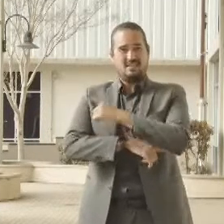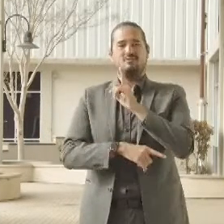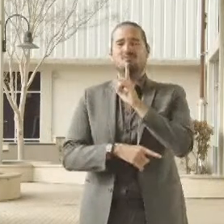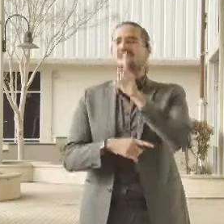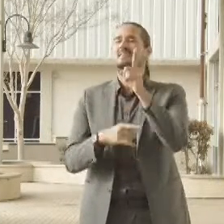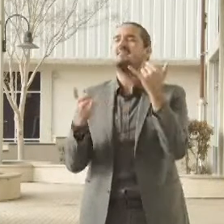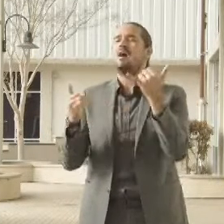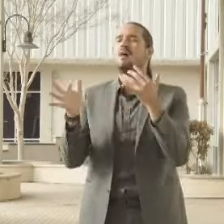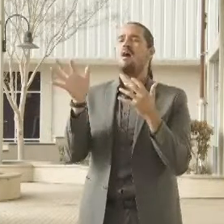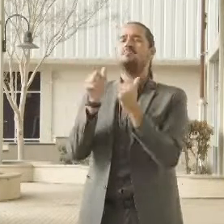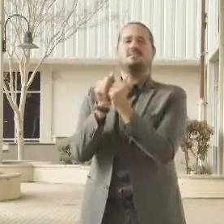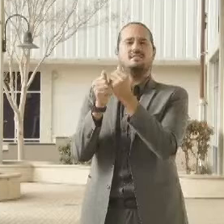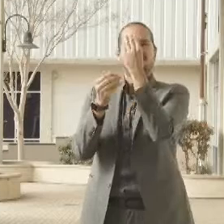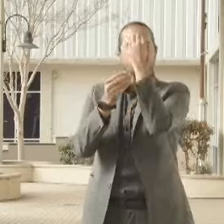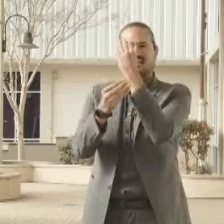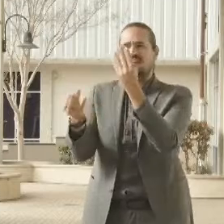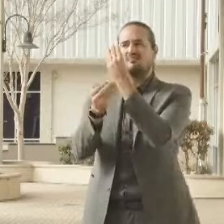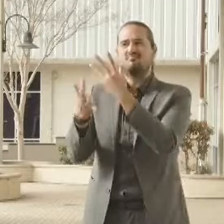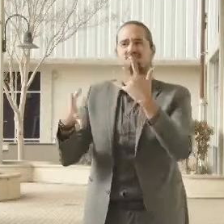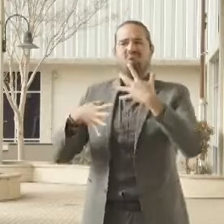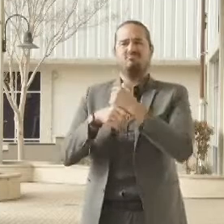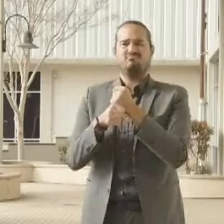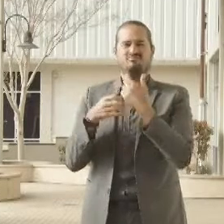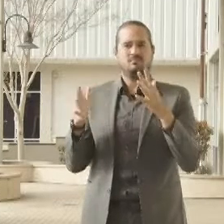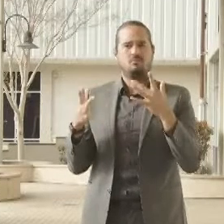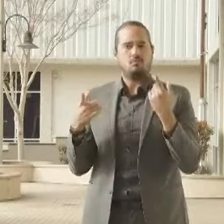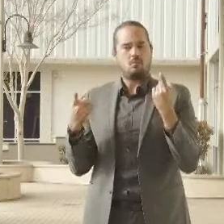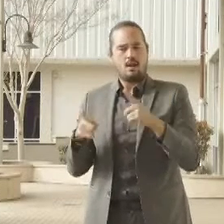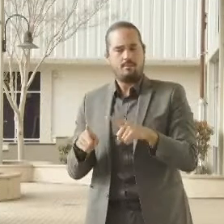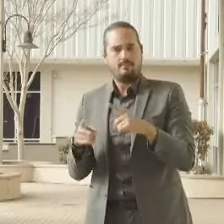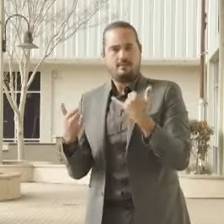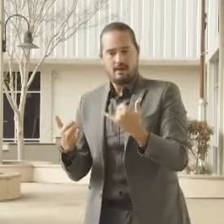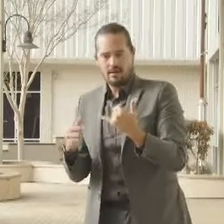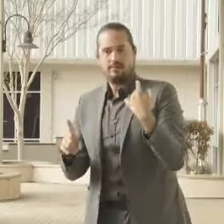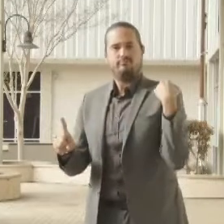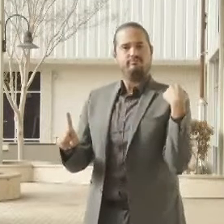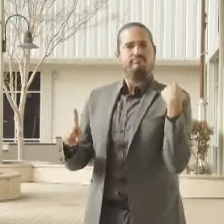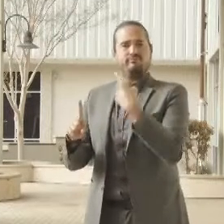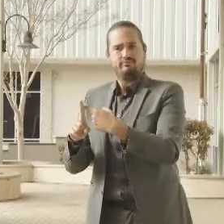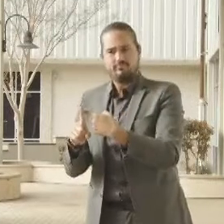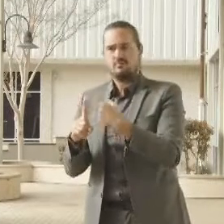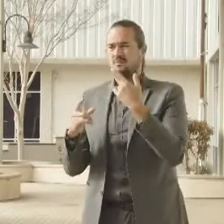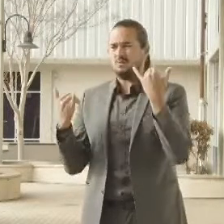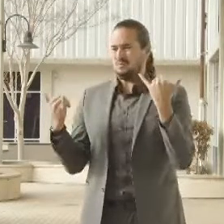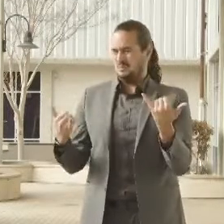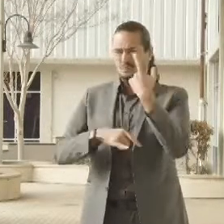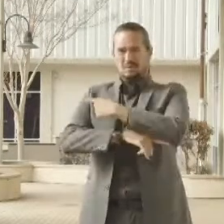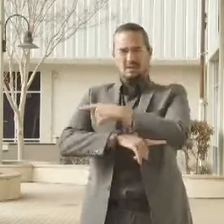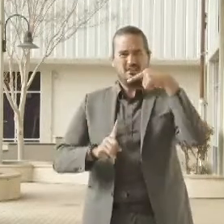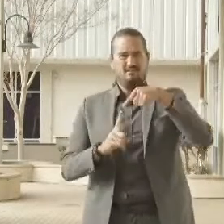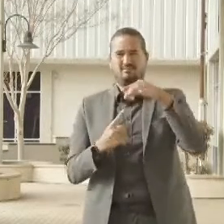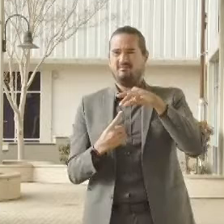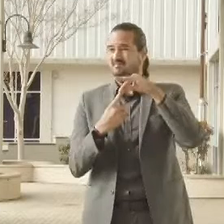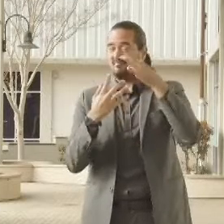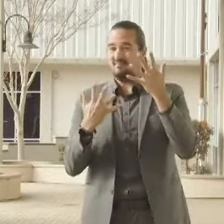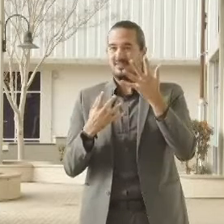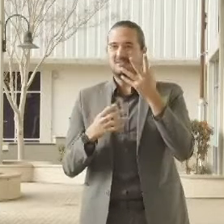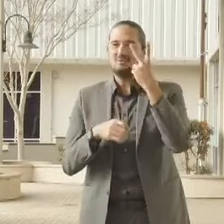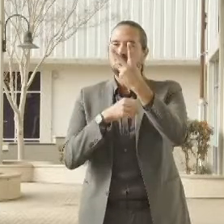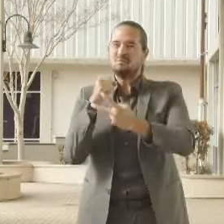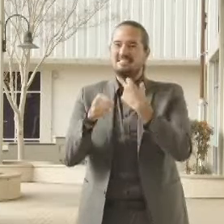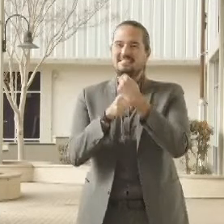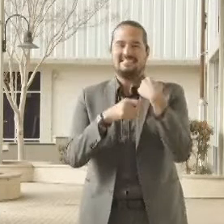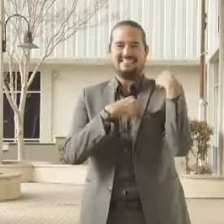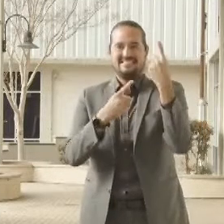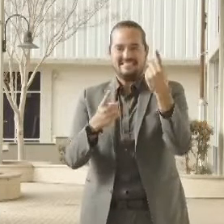tell you where we are. And the reason to come today is that it is the 2-year anniversary of the first time